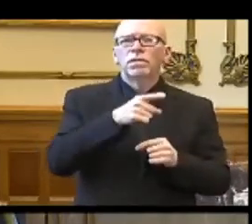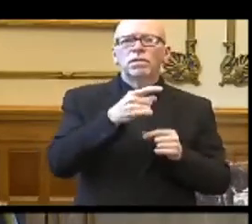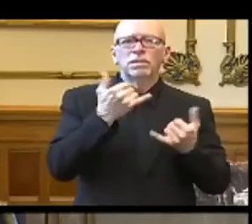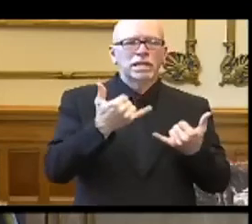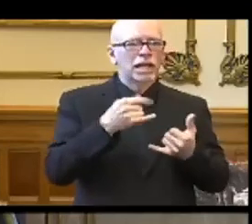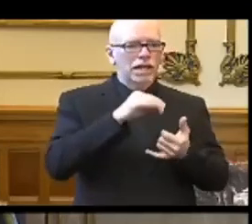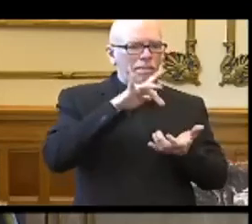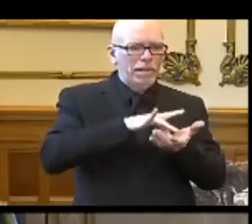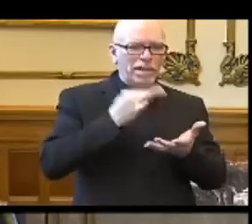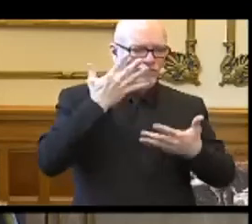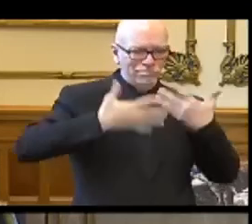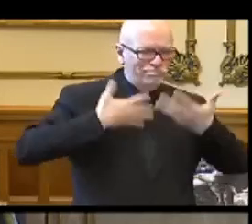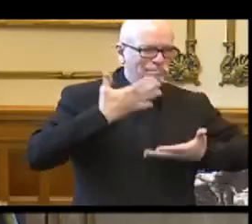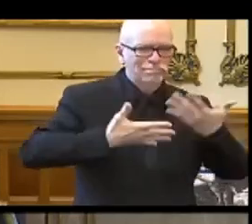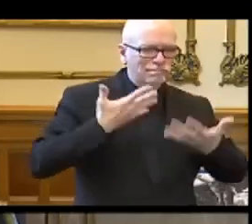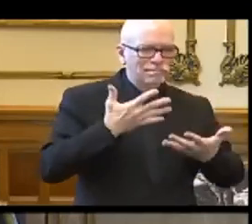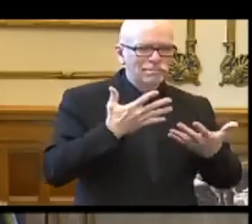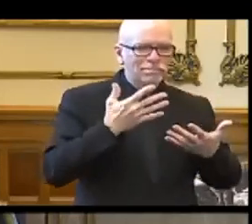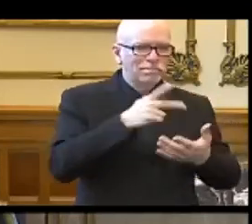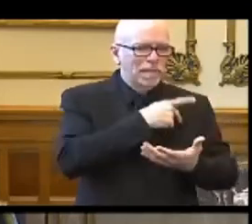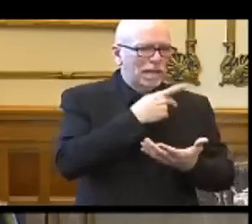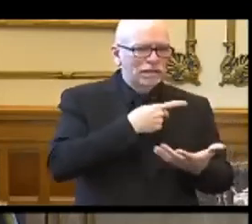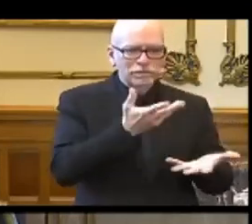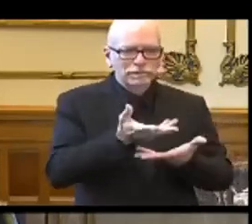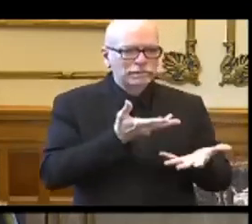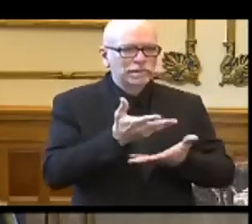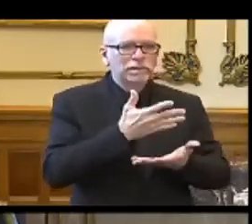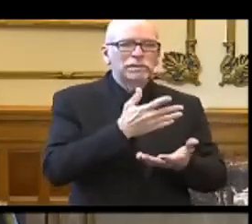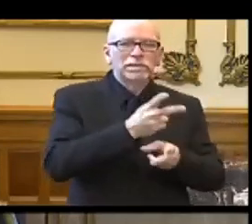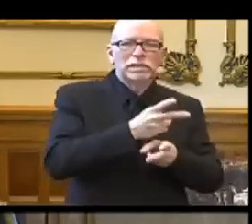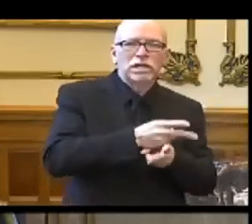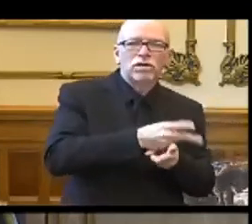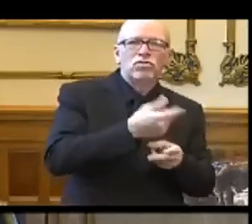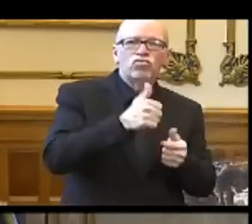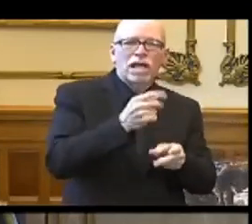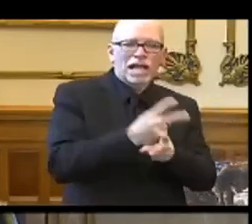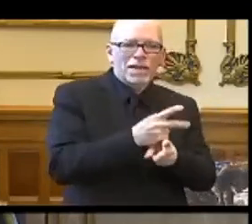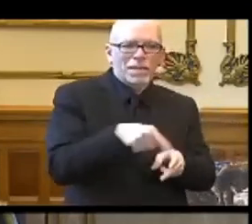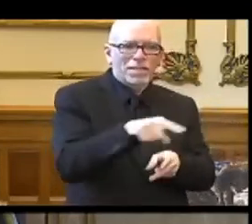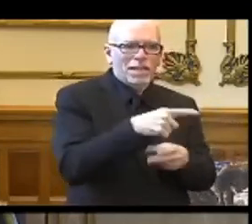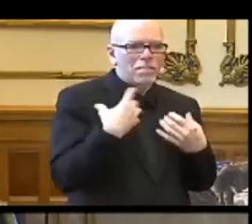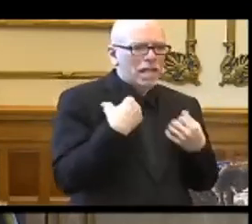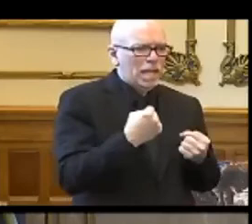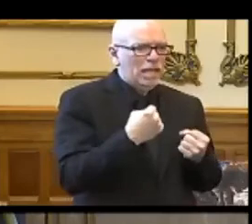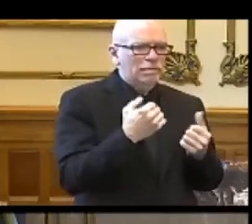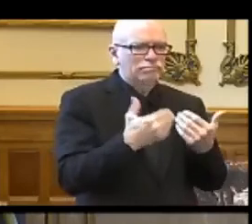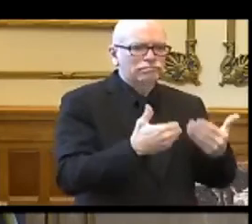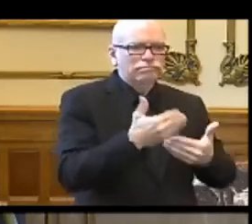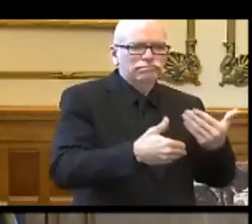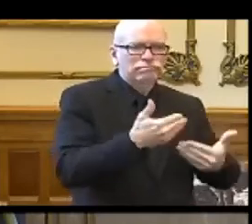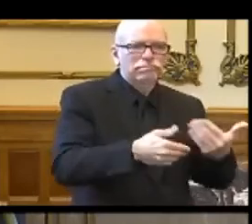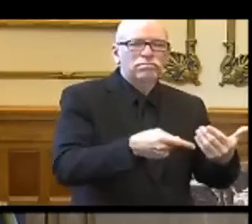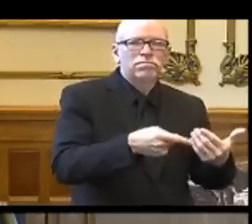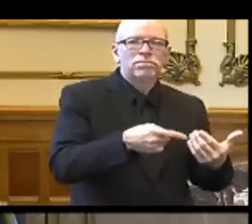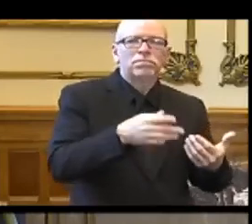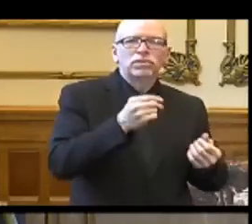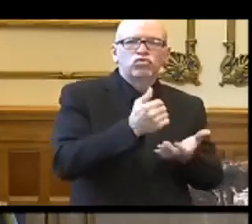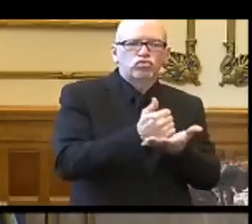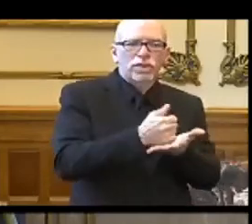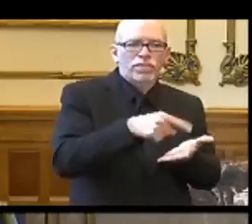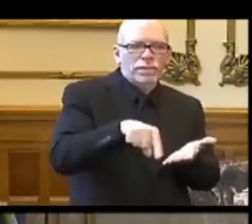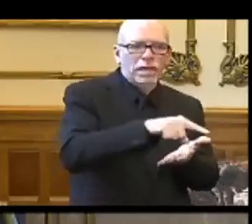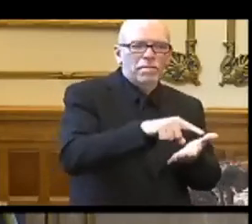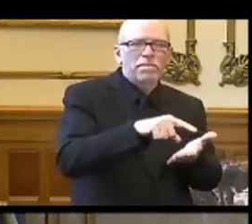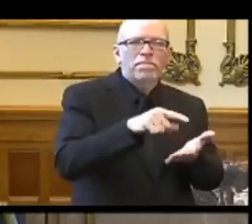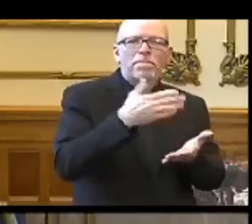the middle of battling COVID-19 patients and trying to keep them healthy as they possibly can and to treat them in